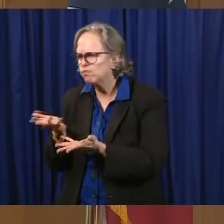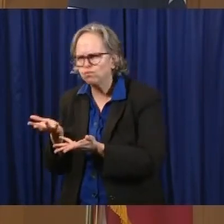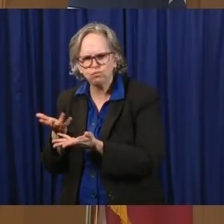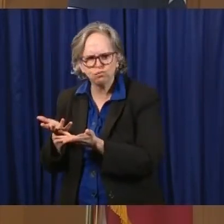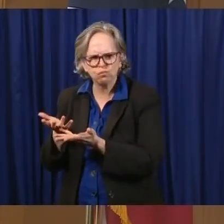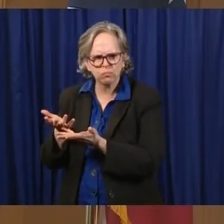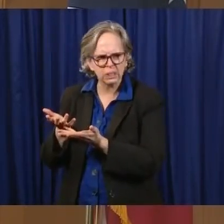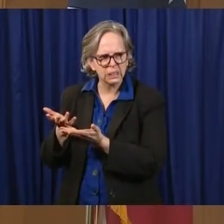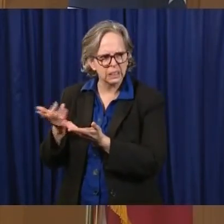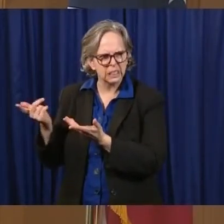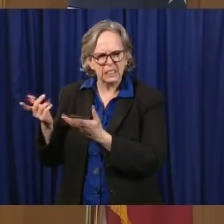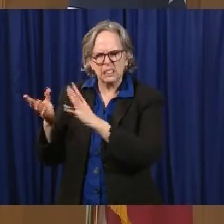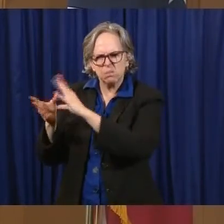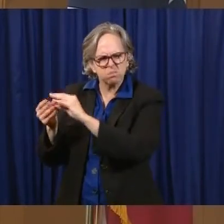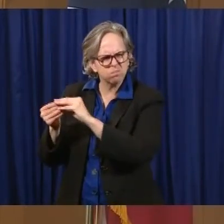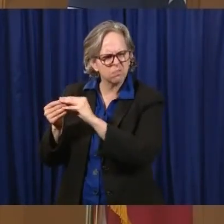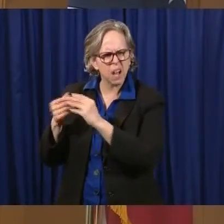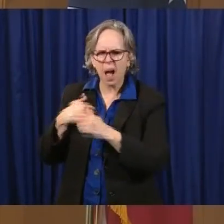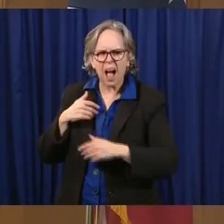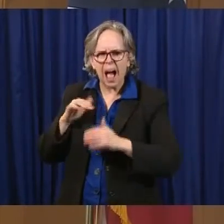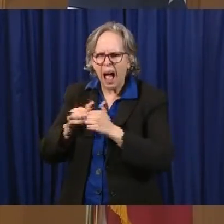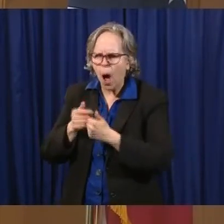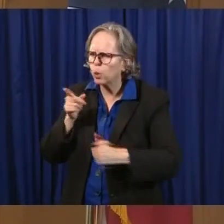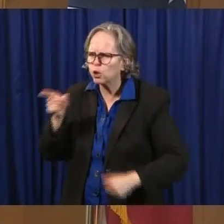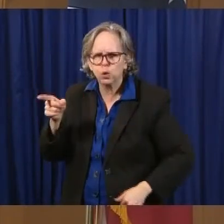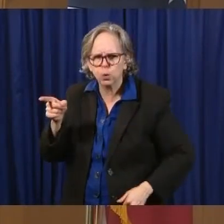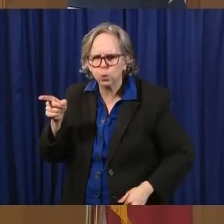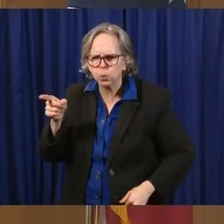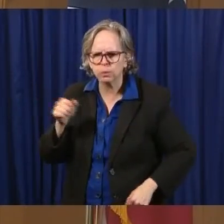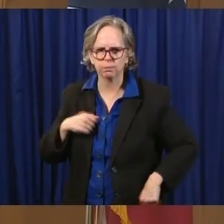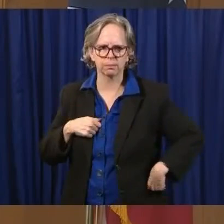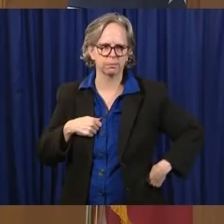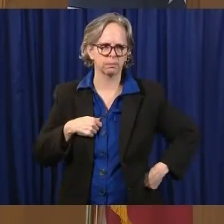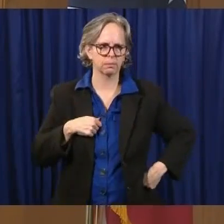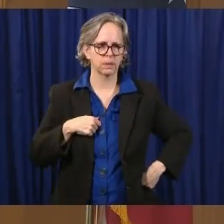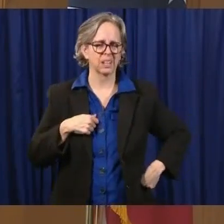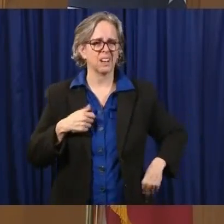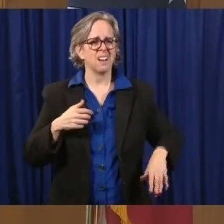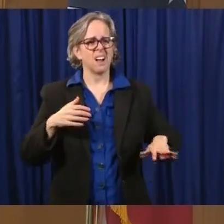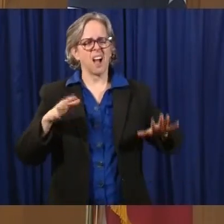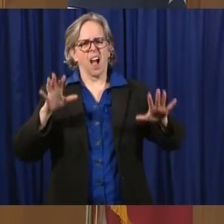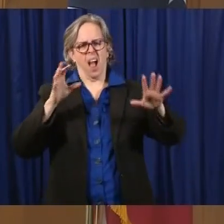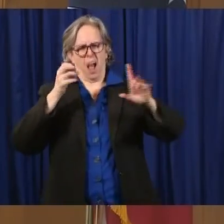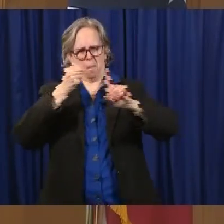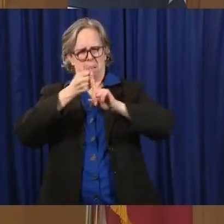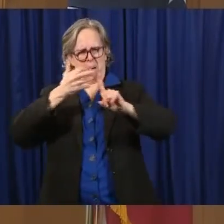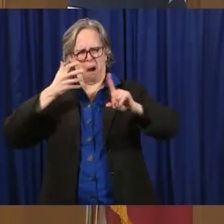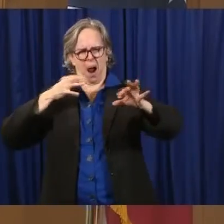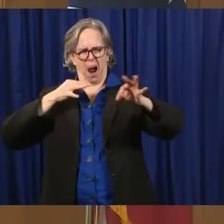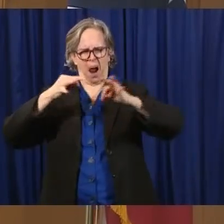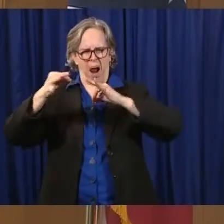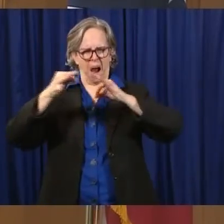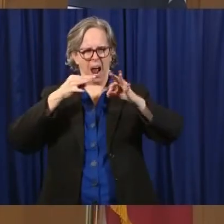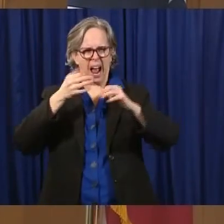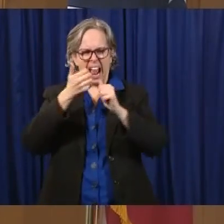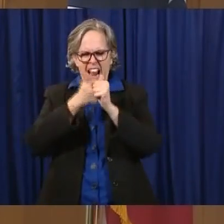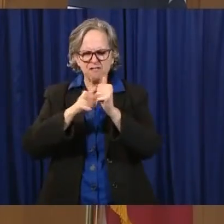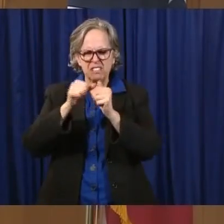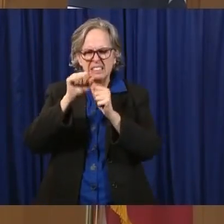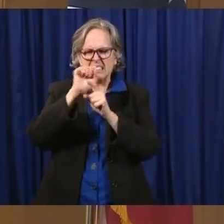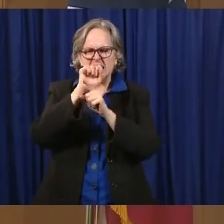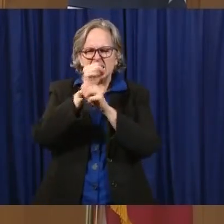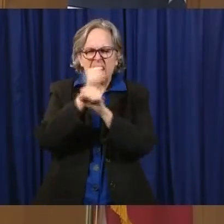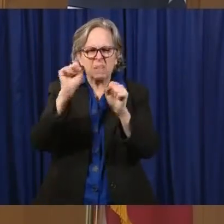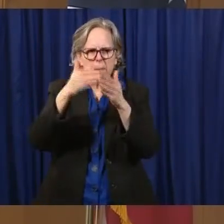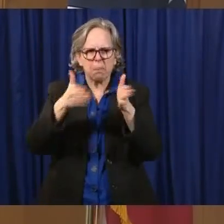I said, well, how you doing? And he went through and told me every safety precaution that they had taken. It was quite